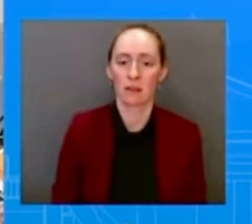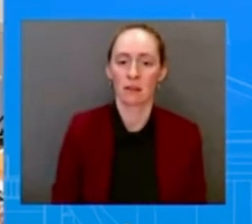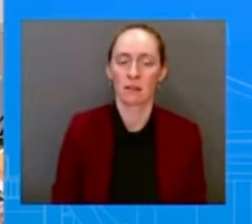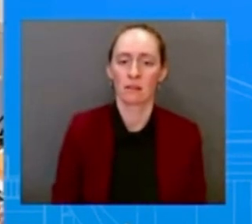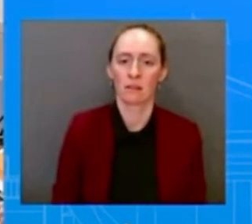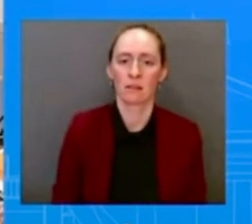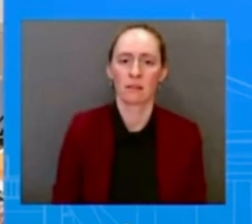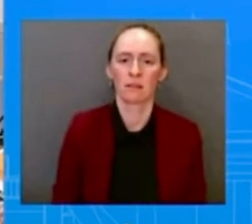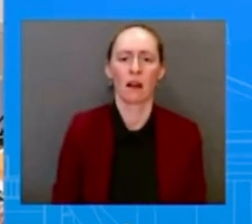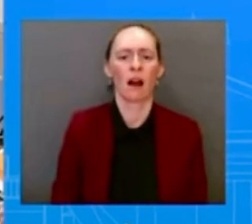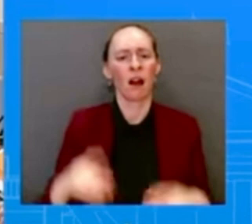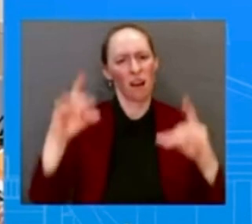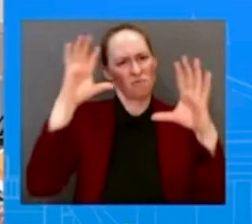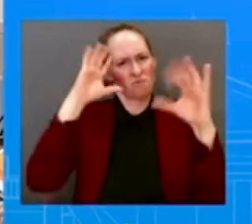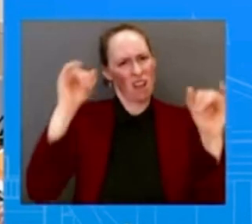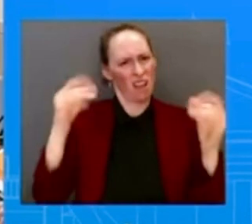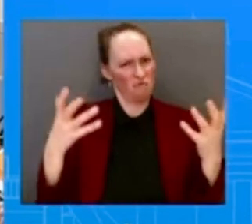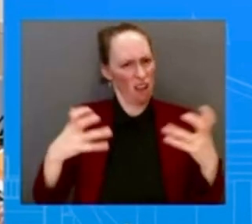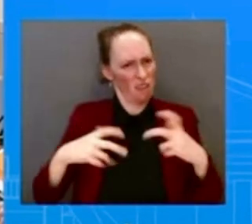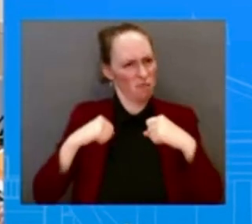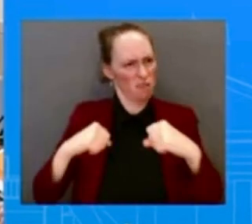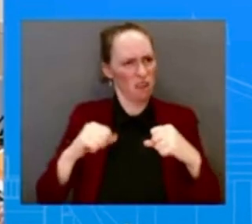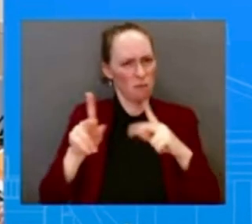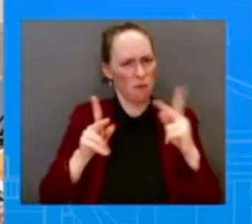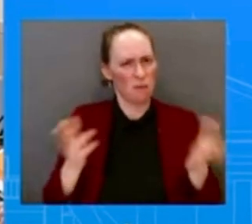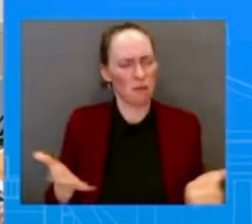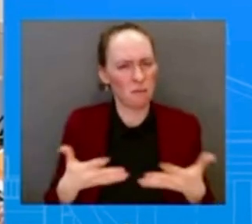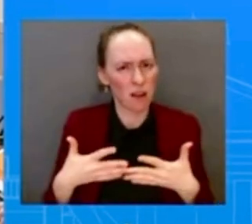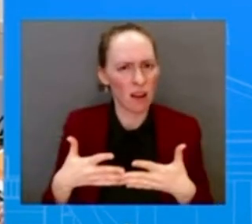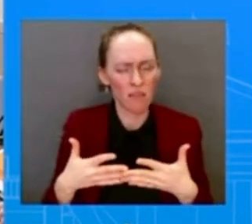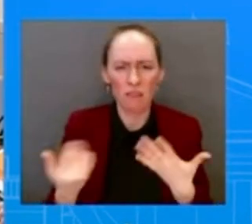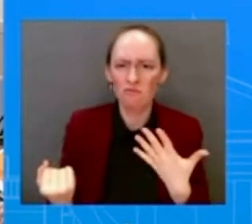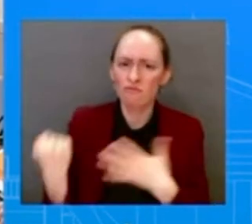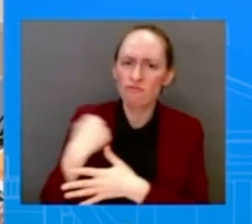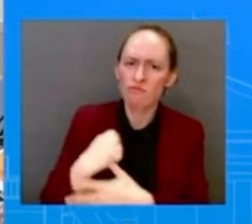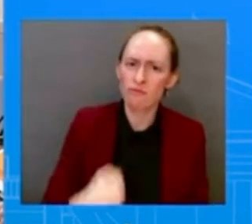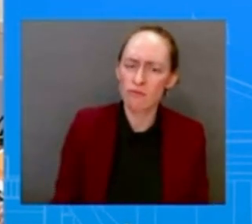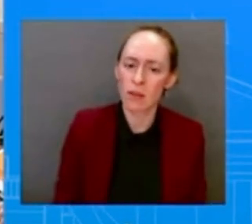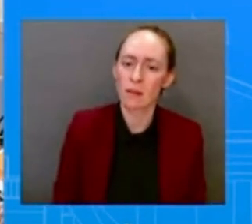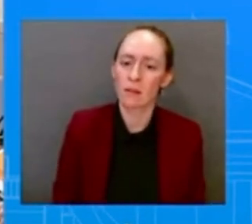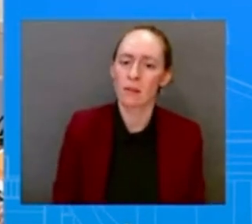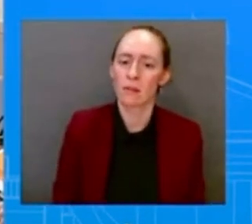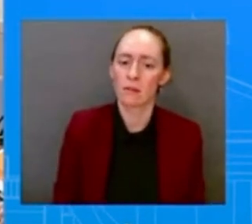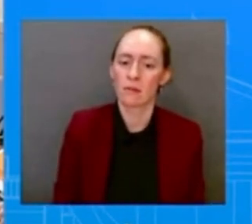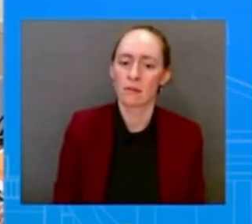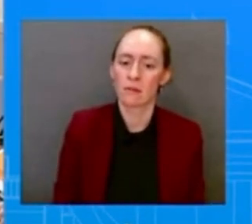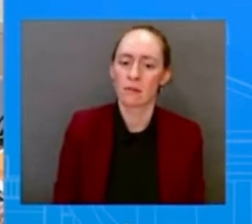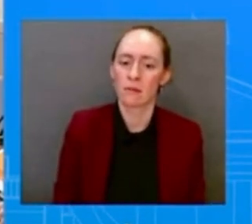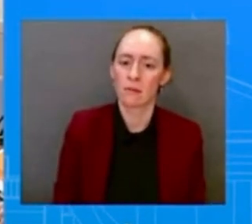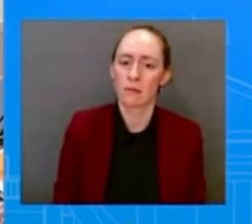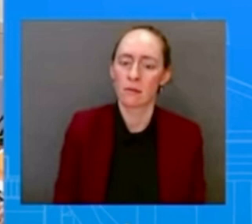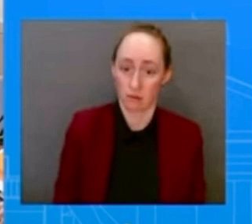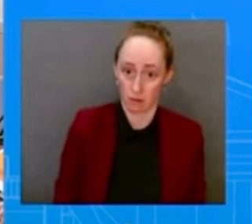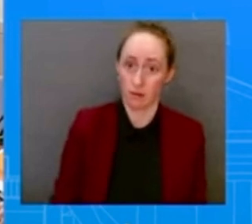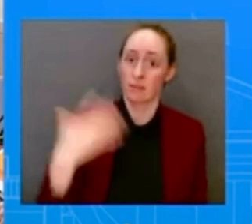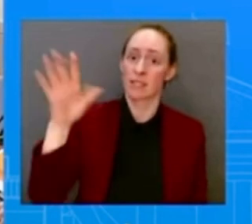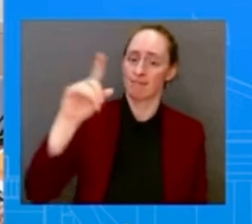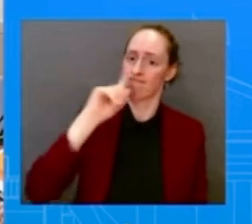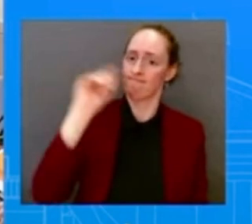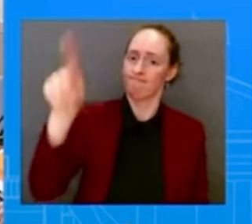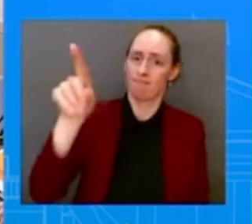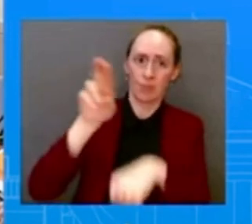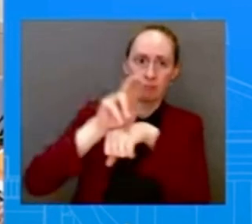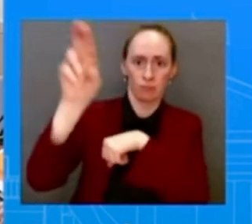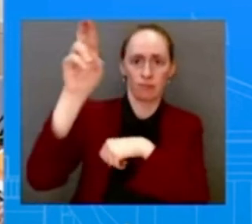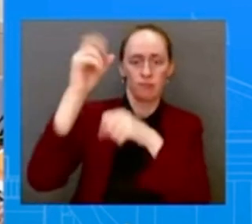be taken down over Alaska. The president ordered it. So is it a fair takeaway then that the Pentagon regrets not taking